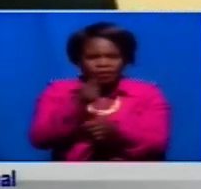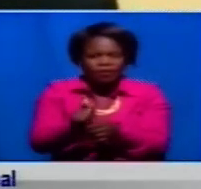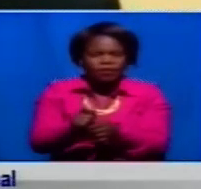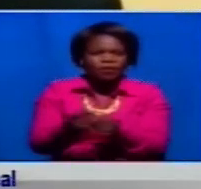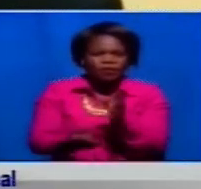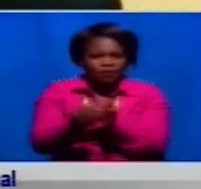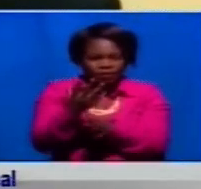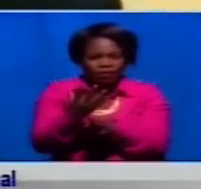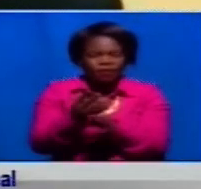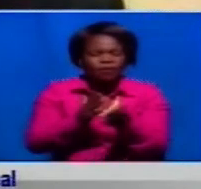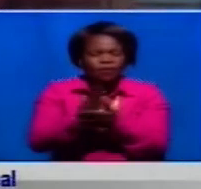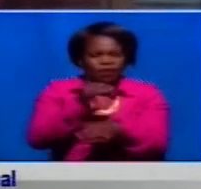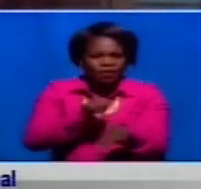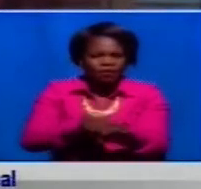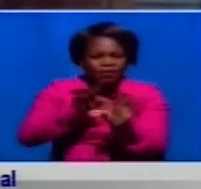office.